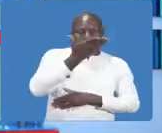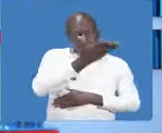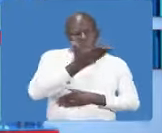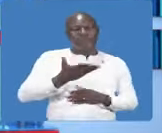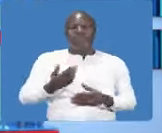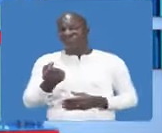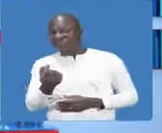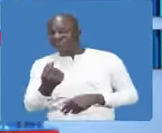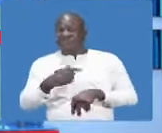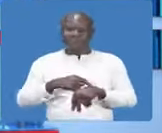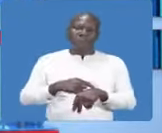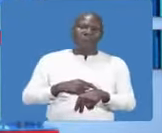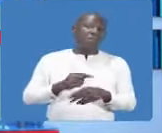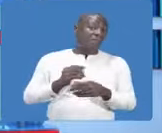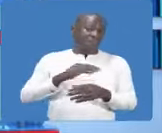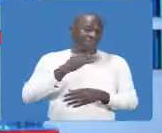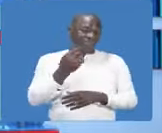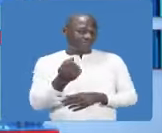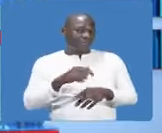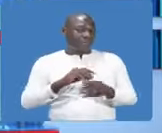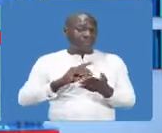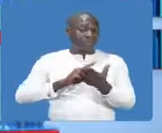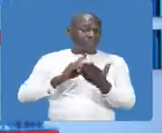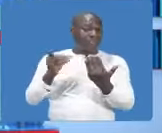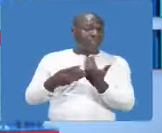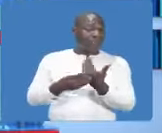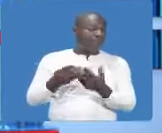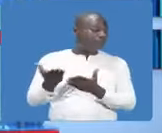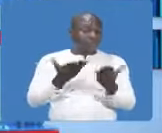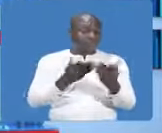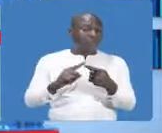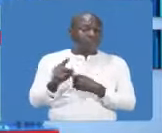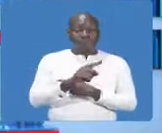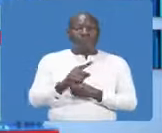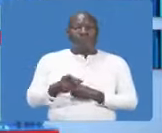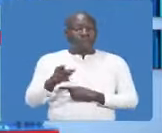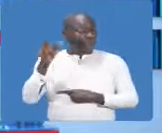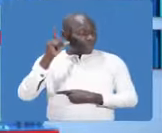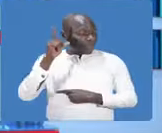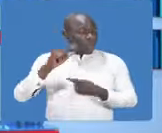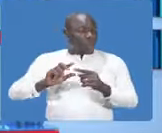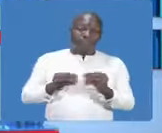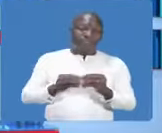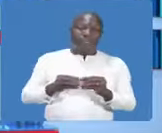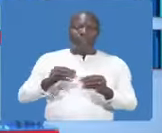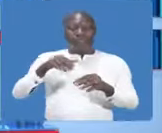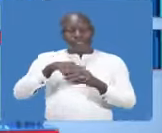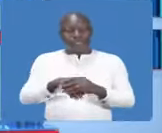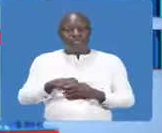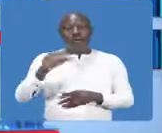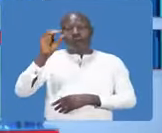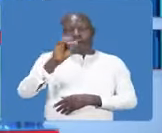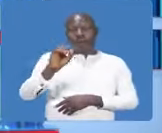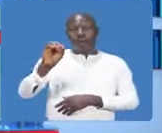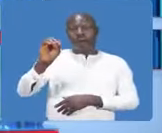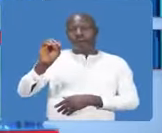asem na ye di date no ebema wo enu ntino sawe obi ahota etie ye na wo oboase dunkwa ene ni